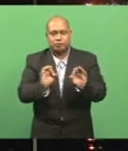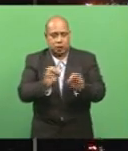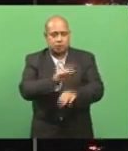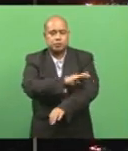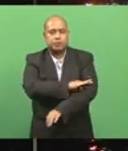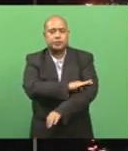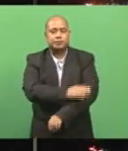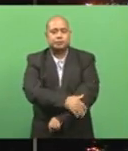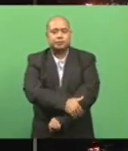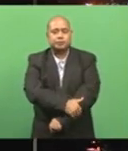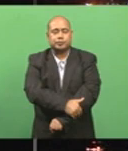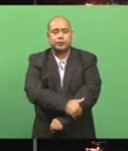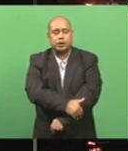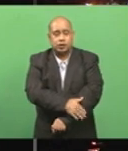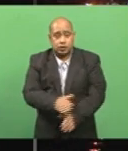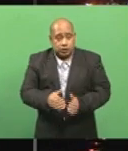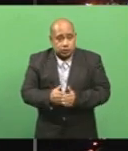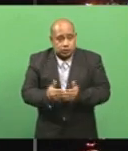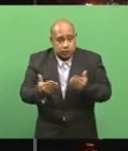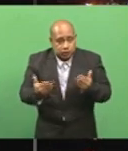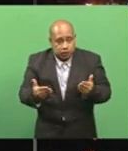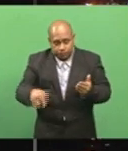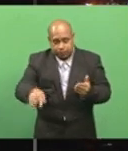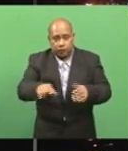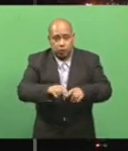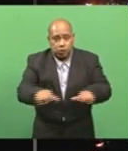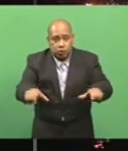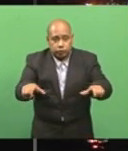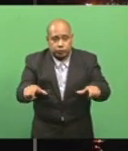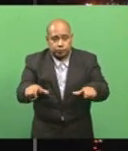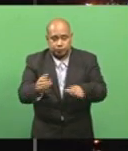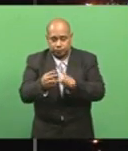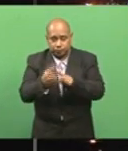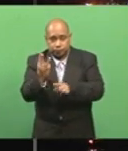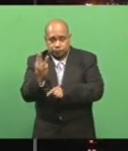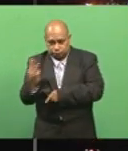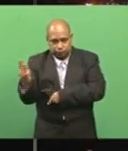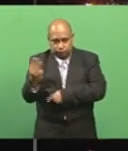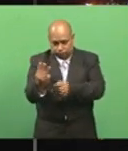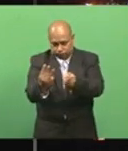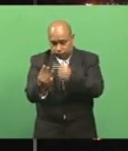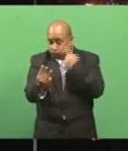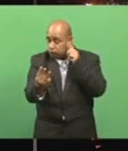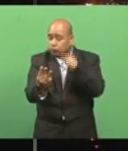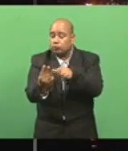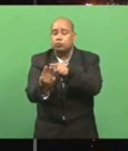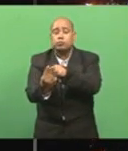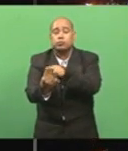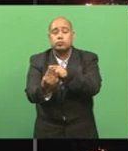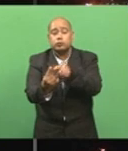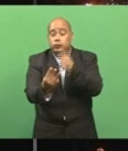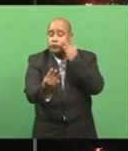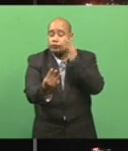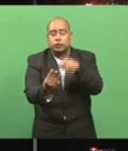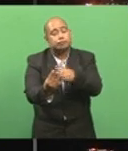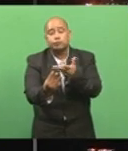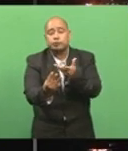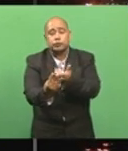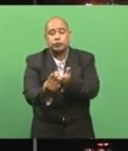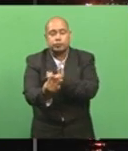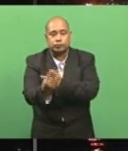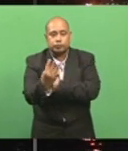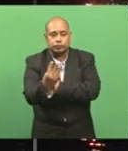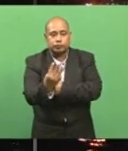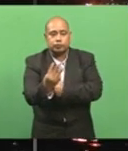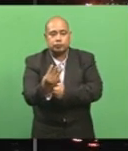And Nandi magistrate Siromi Turanga's acquittal of 3 men who breached curfew has been labelled as erroneous and flawed. Turanga dismissed the